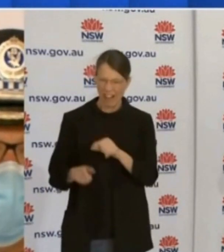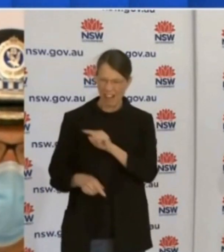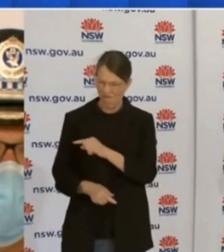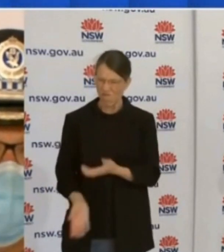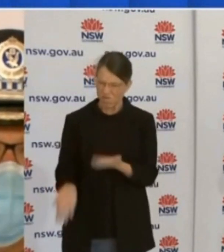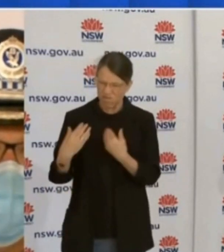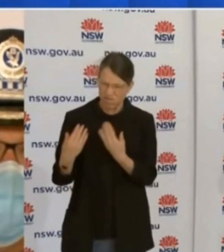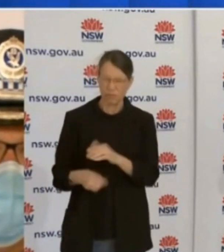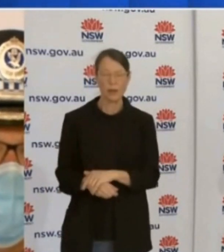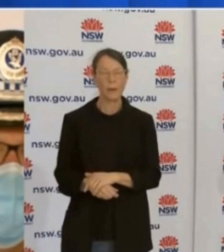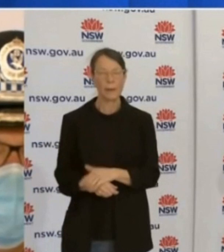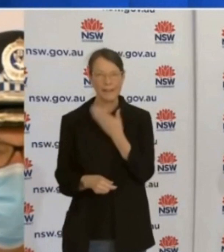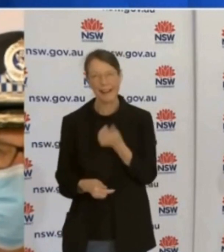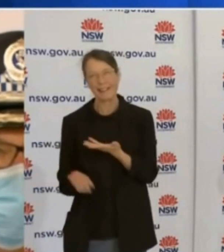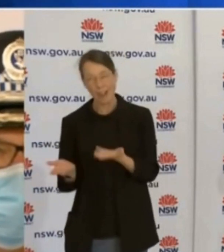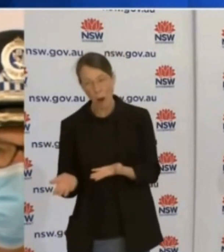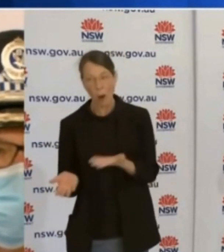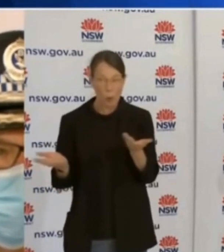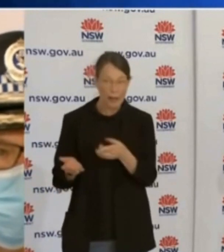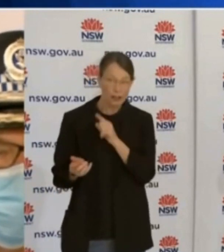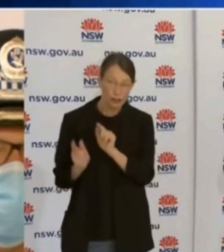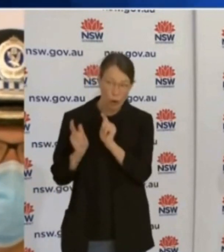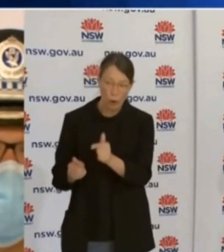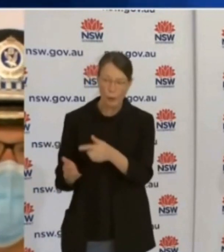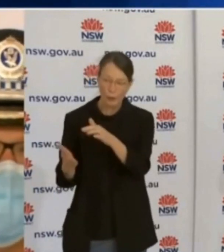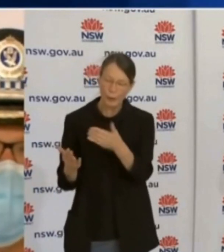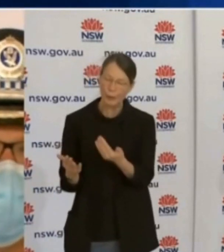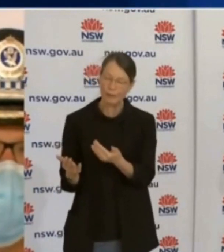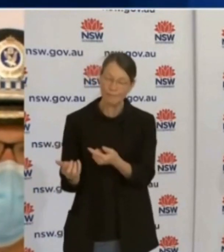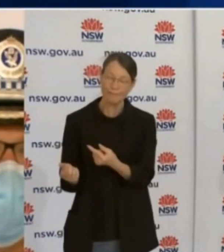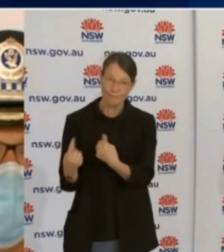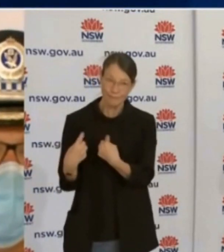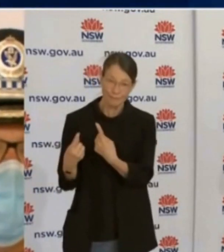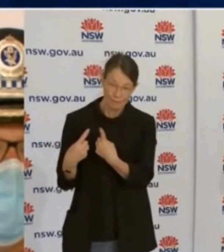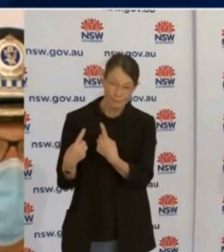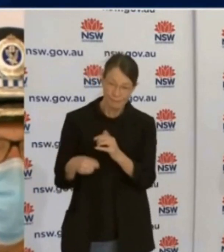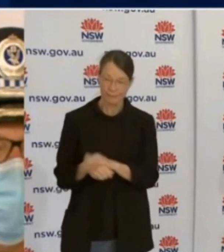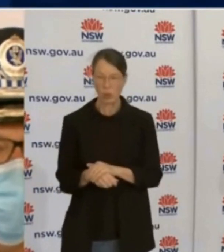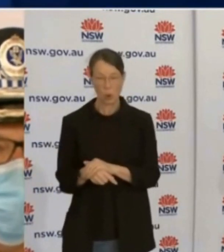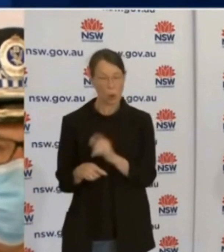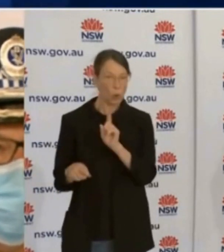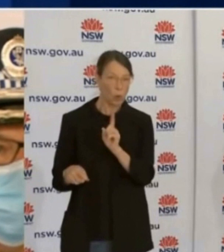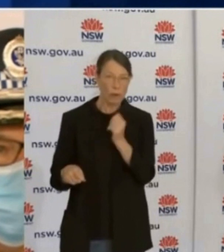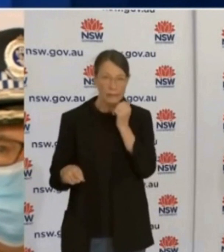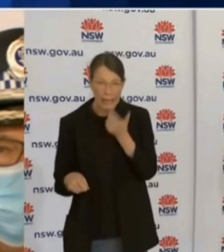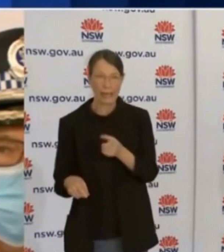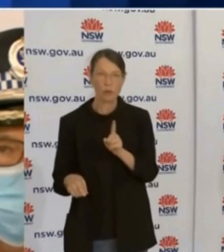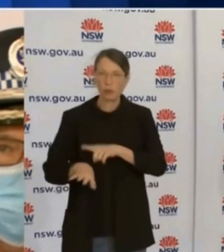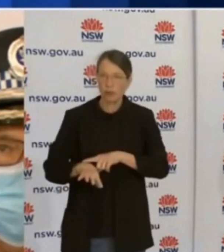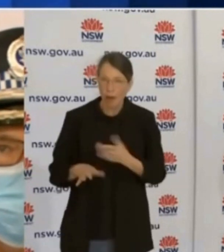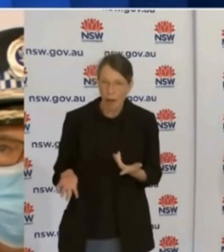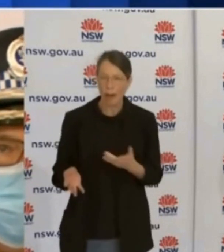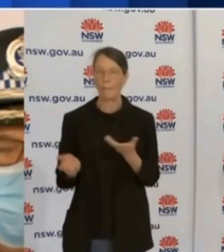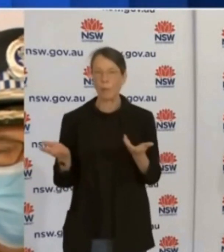bring out the information. So the police can then deal with other issues if they are breaching the orders. I mean, we've had